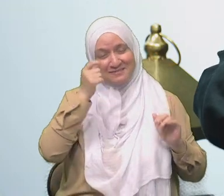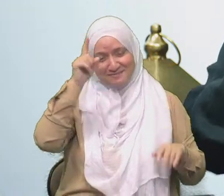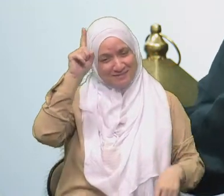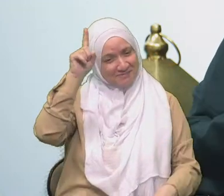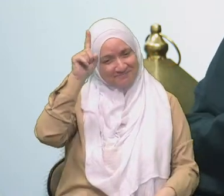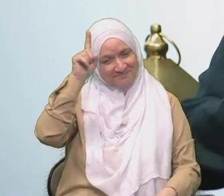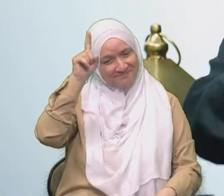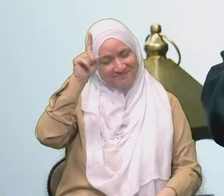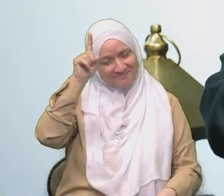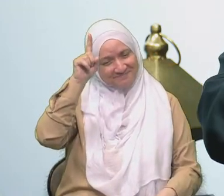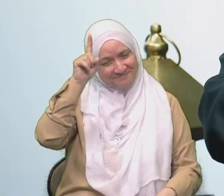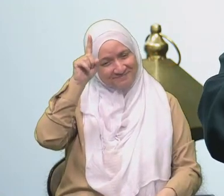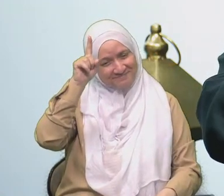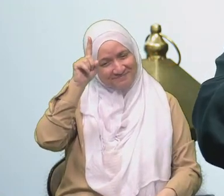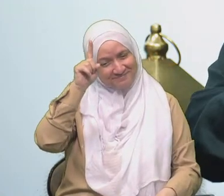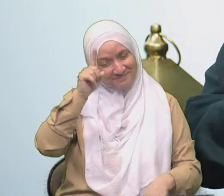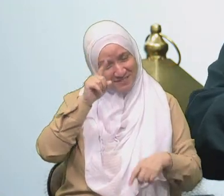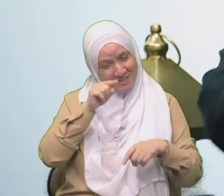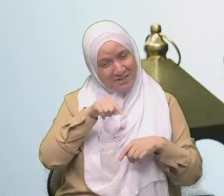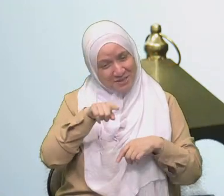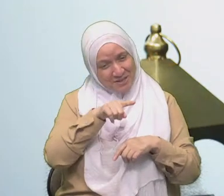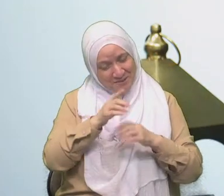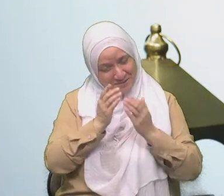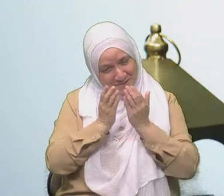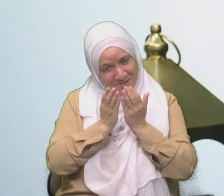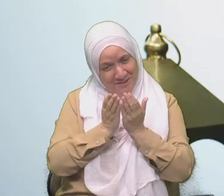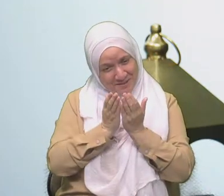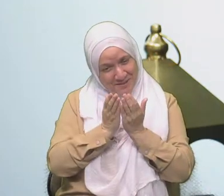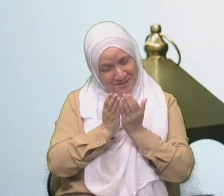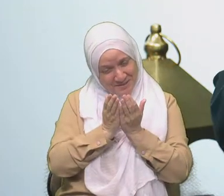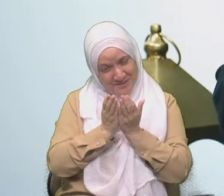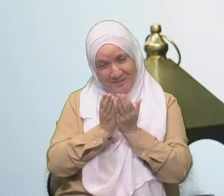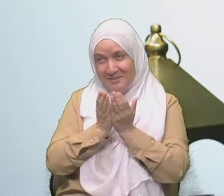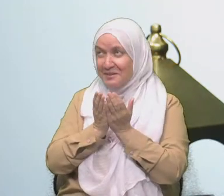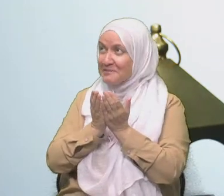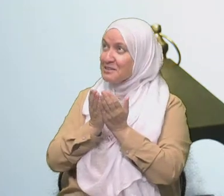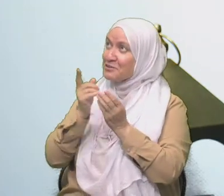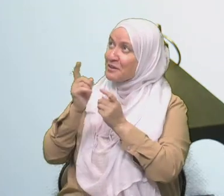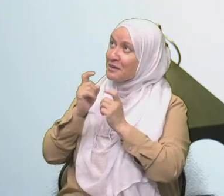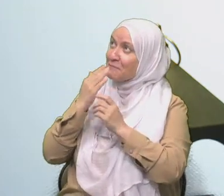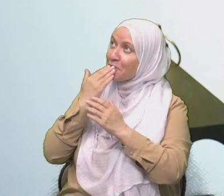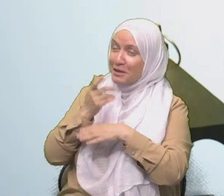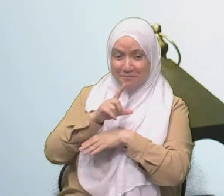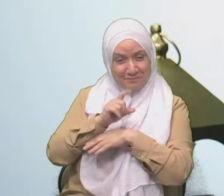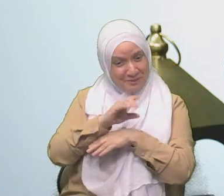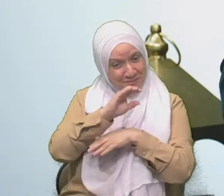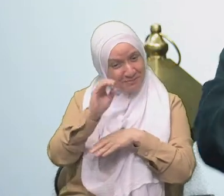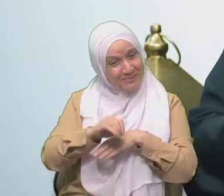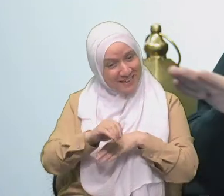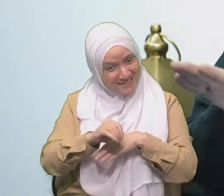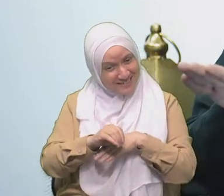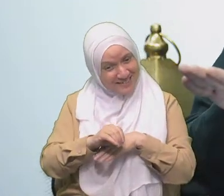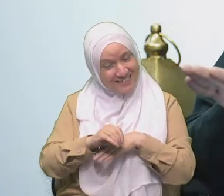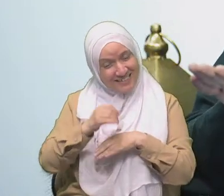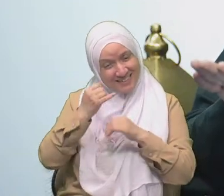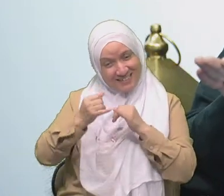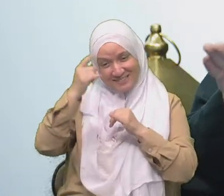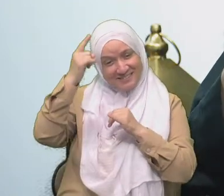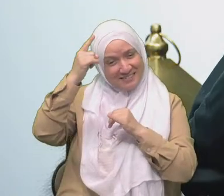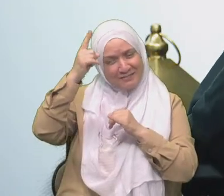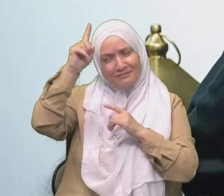80%. And if I made the dua and 100% got stored there, then I'm okay with the 100% being stored there. And I'm not